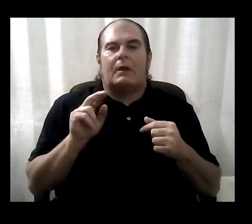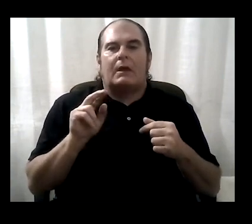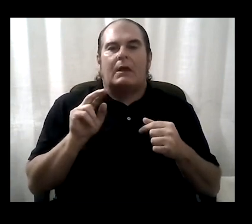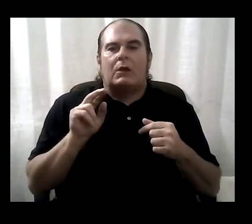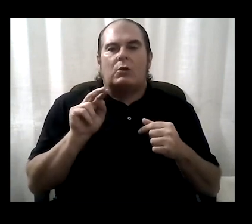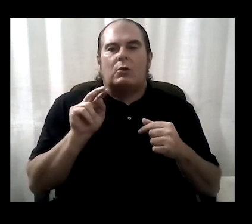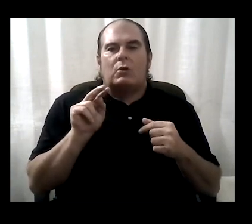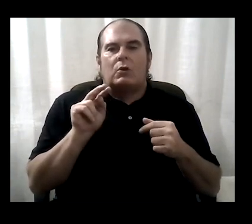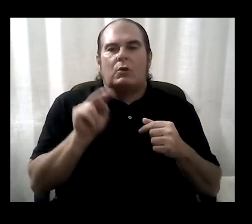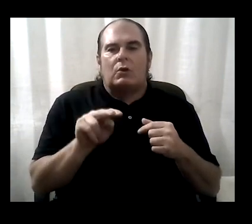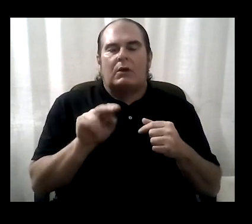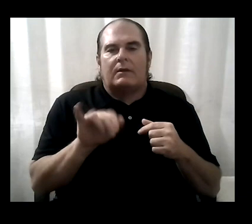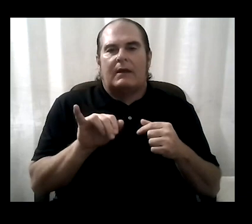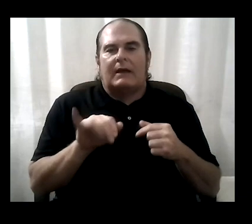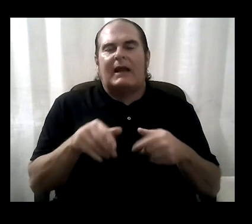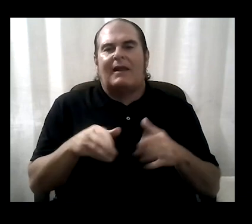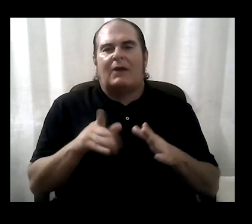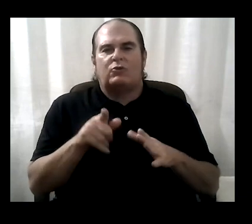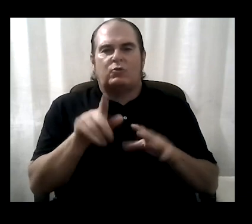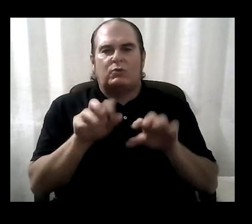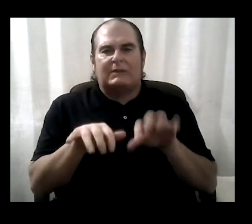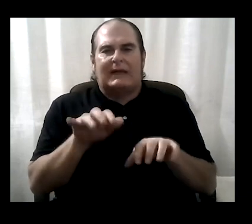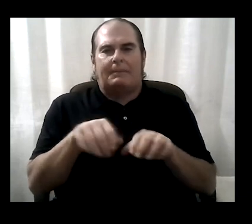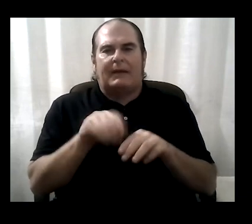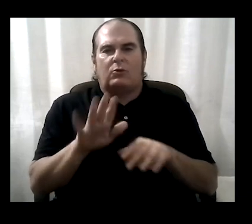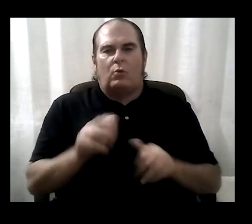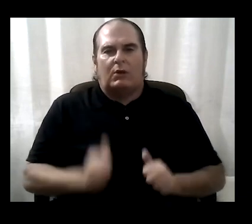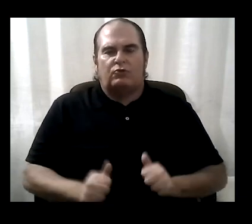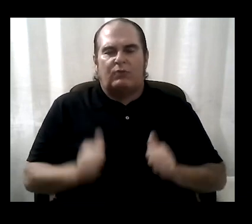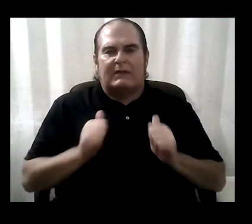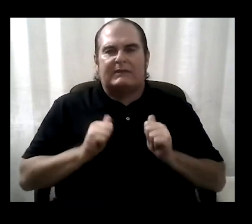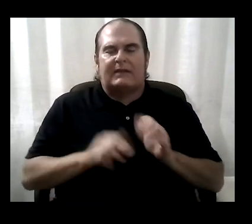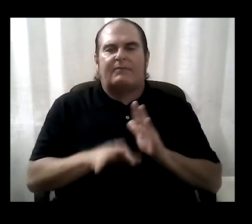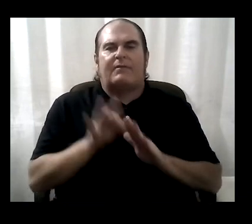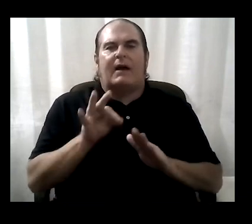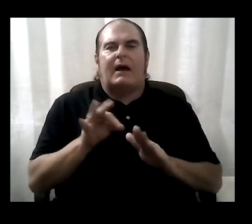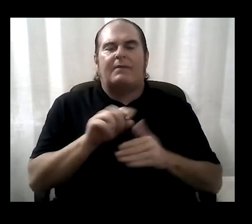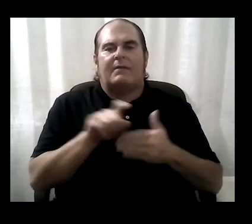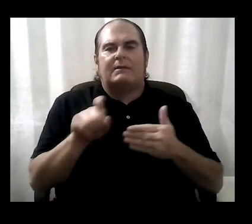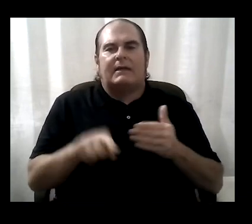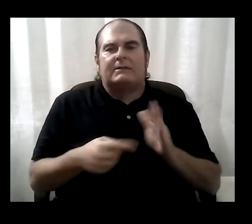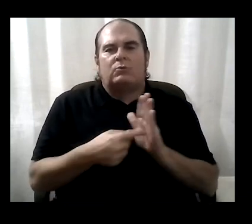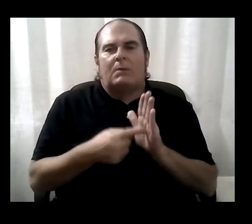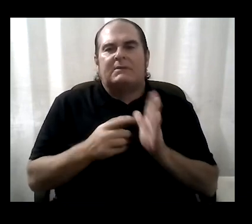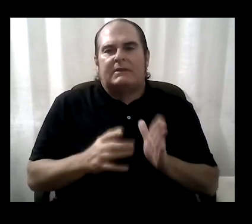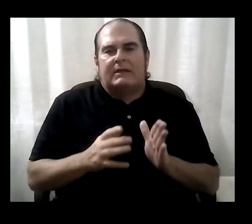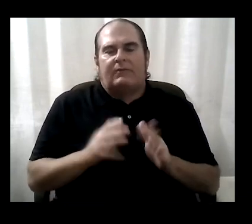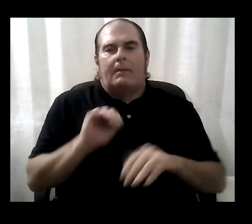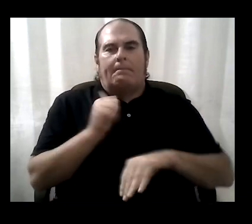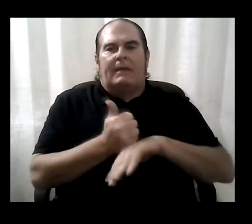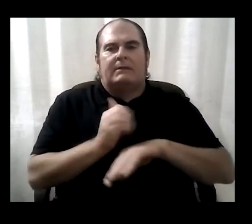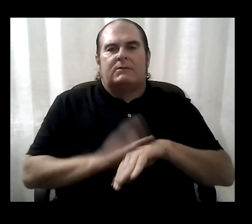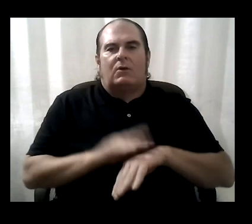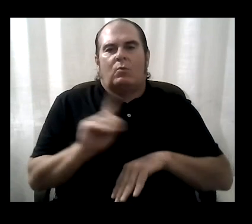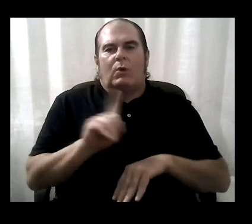that, that's going to allow you to enter your address and find your Texas representative based on where you